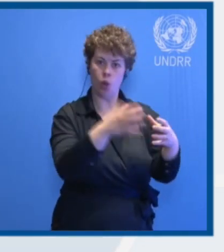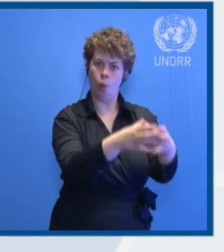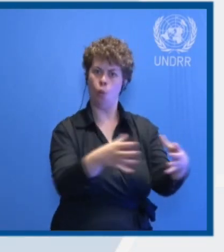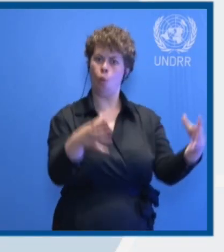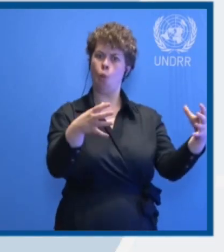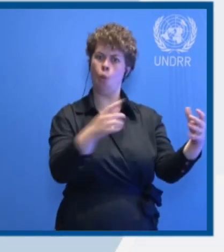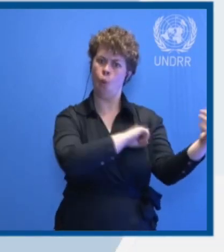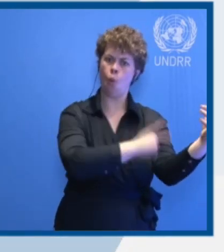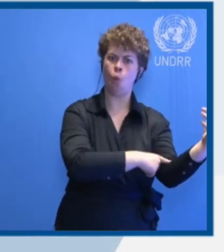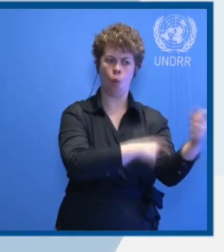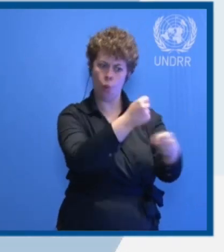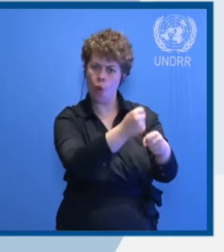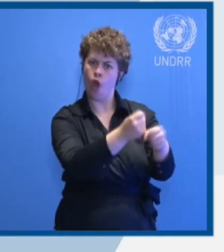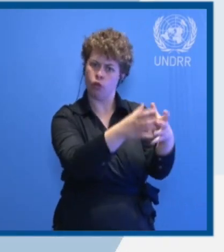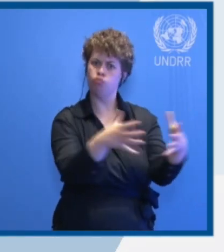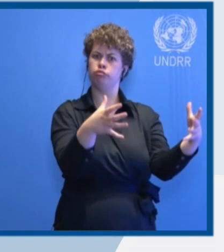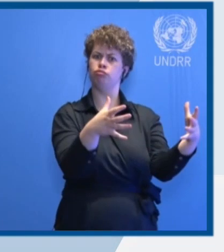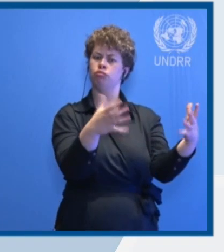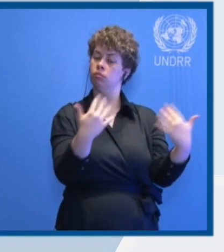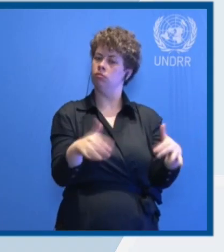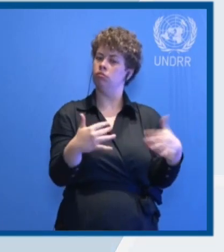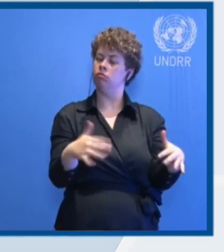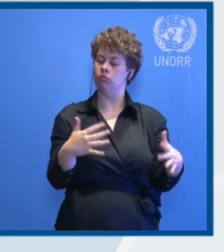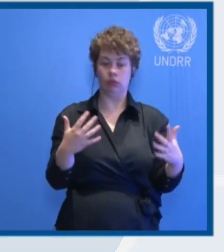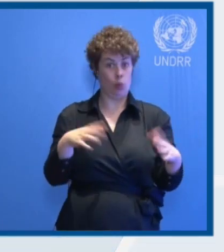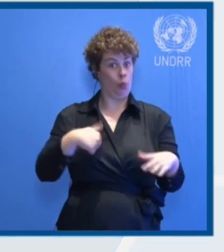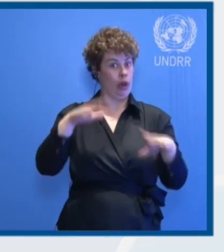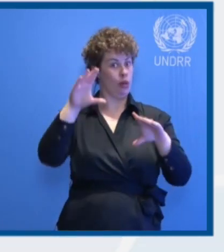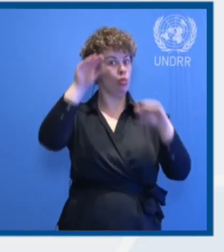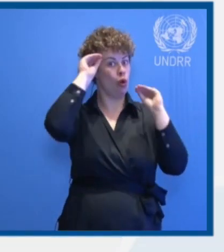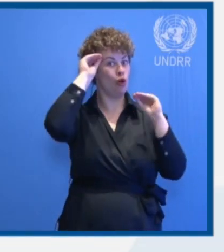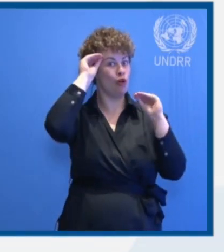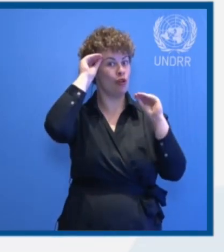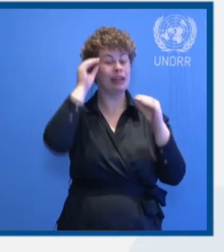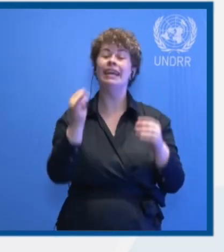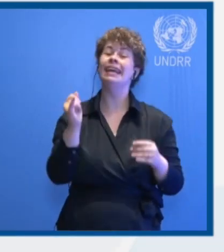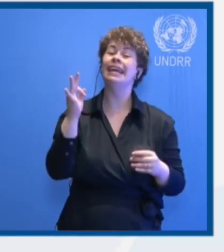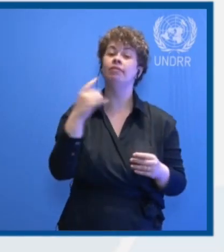because if we talk about nature-based solution, we have to identify